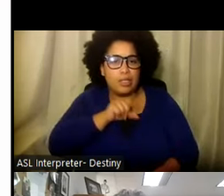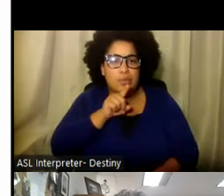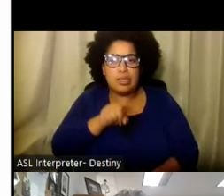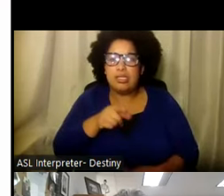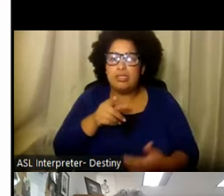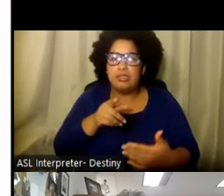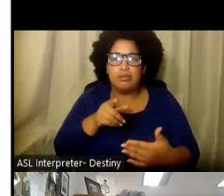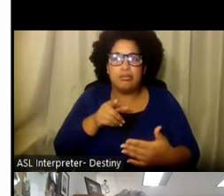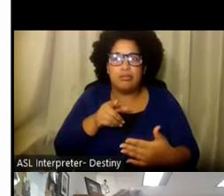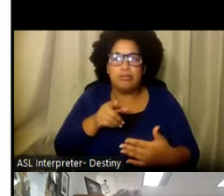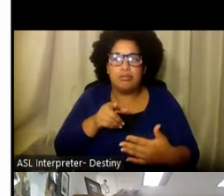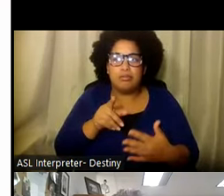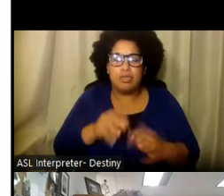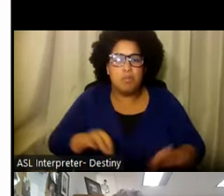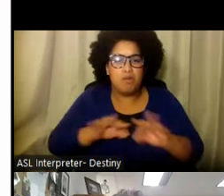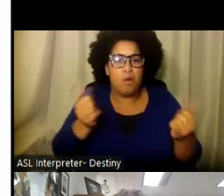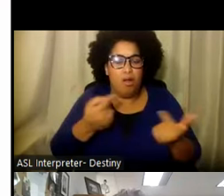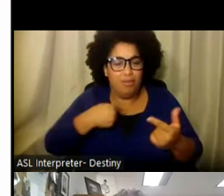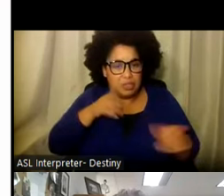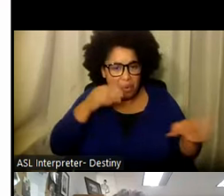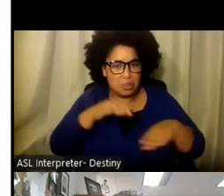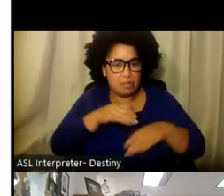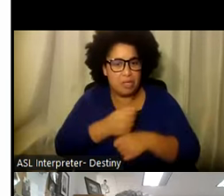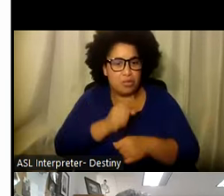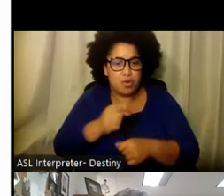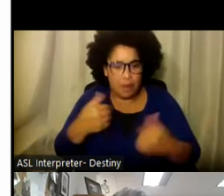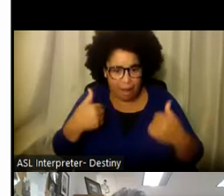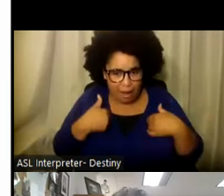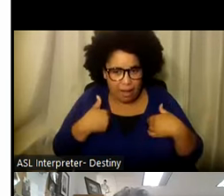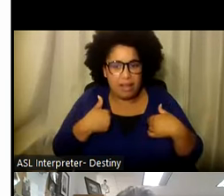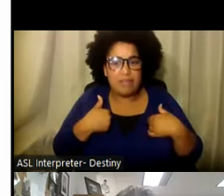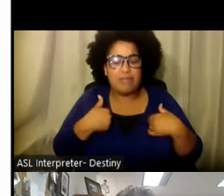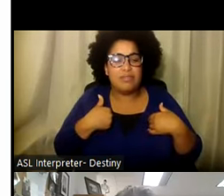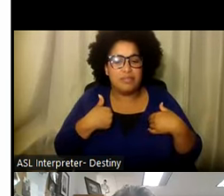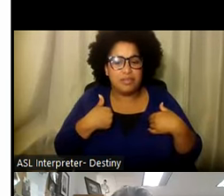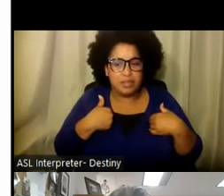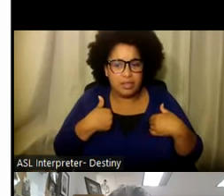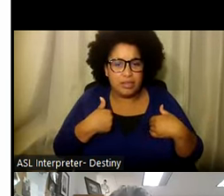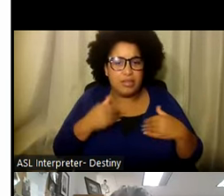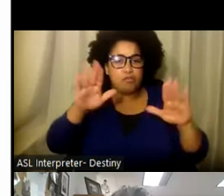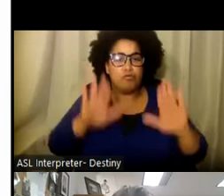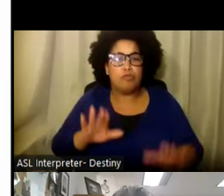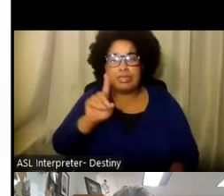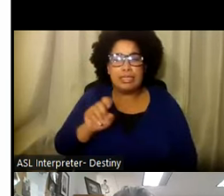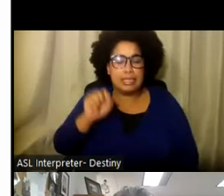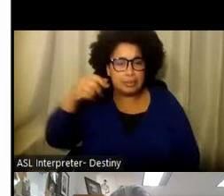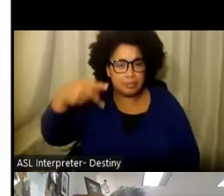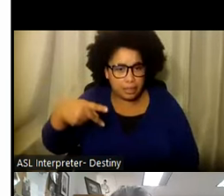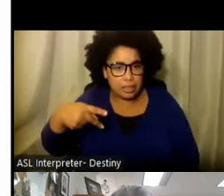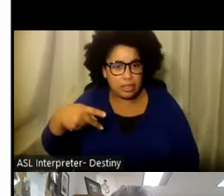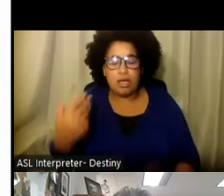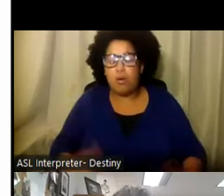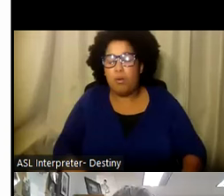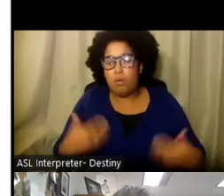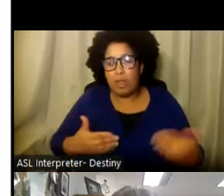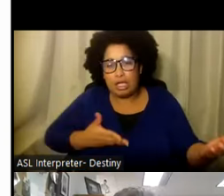that we can all do to focus on making sure that we have a great DSP workforce that's serving